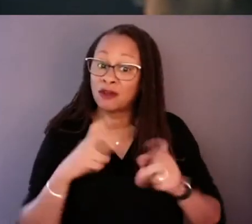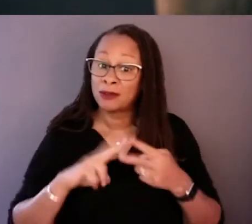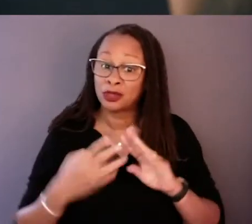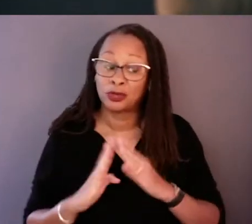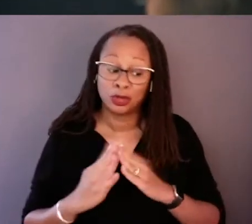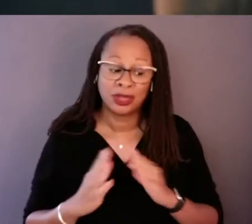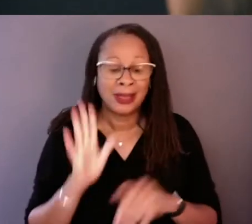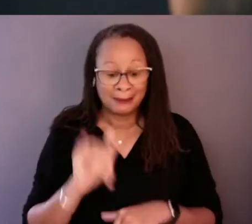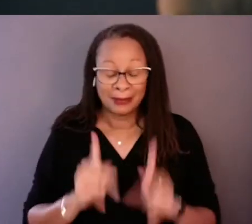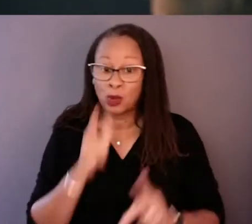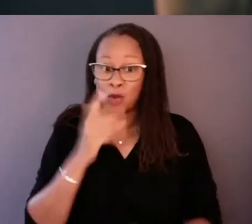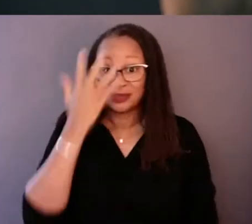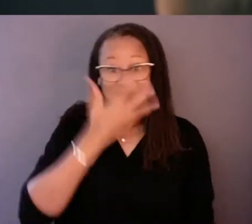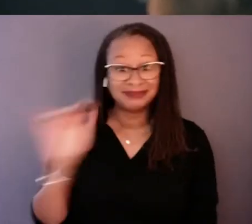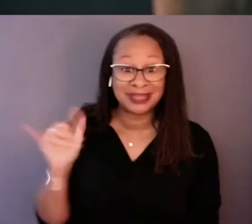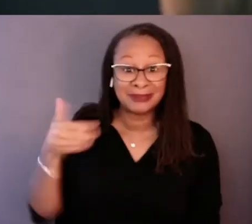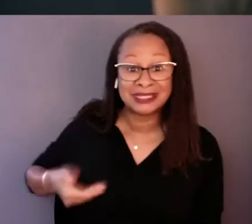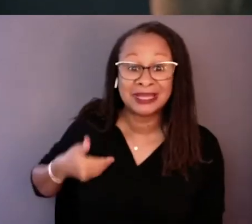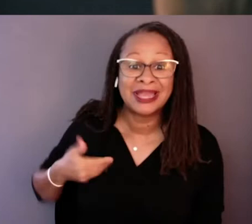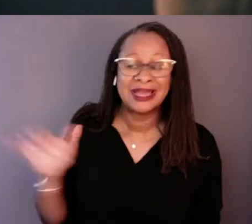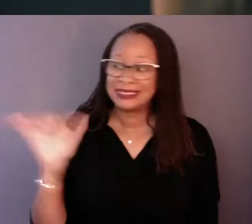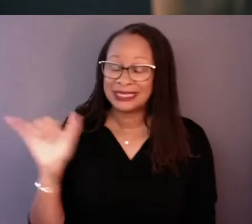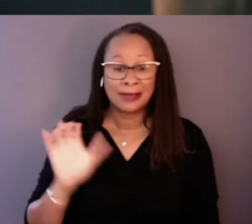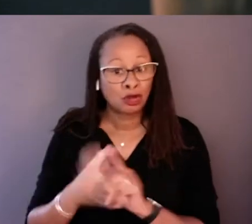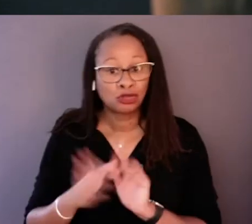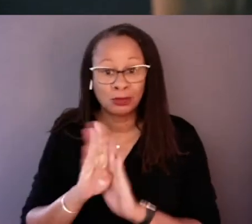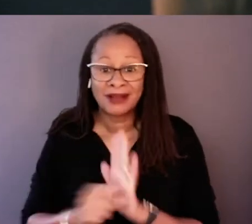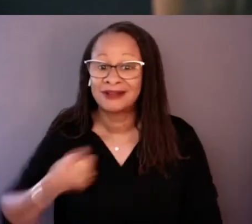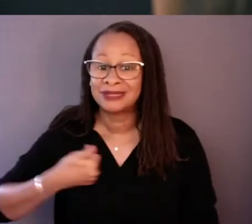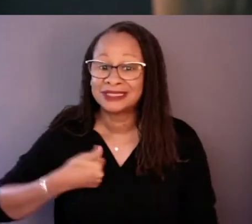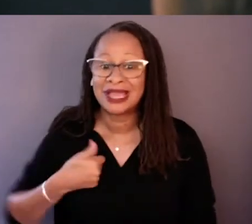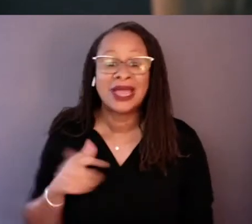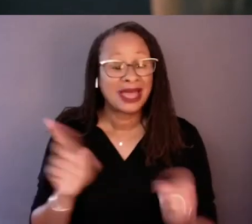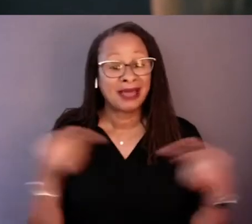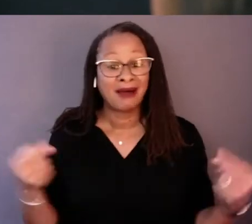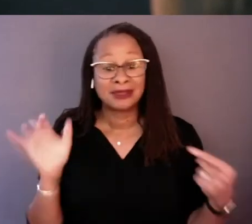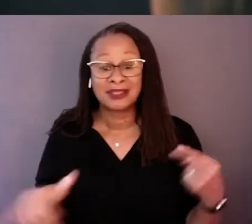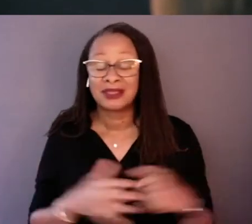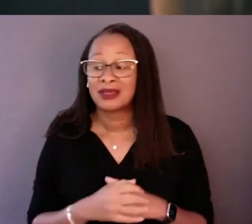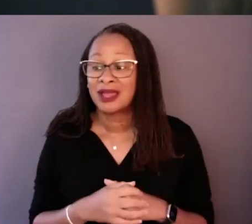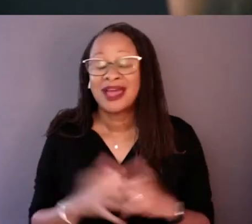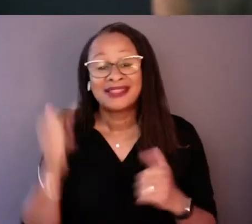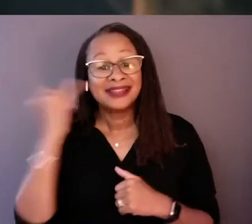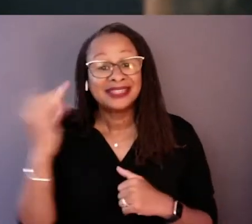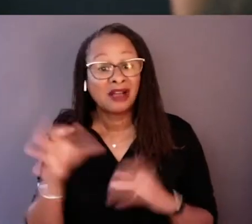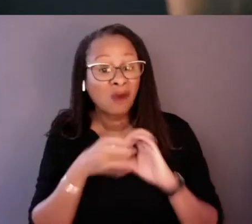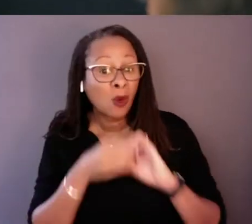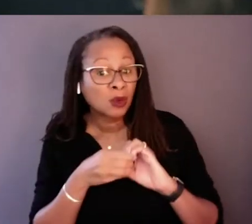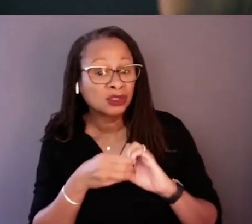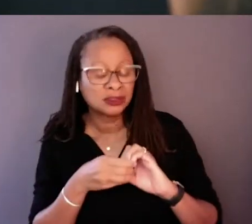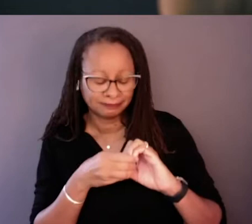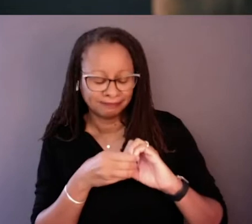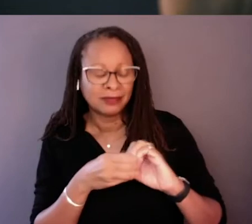like me and came from similar cultural backgrounds as me. And the flip side of that was that this idea of ownership was going to be really important to